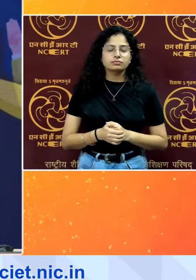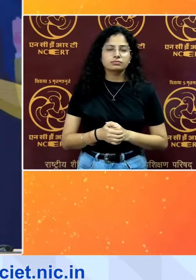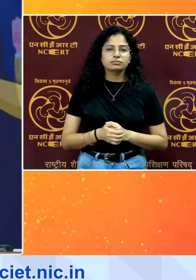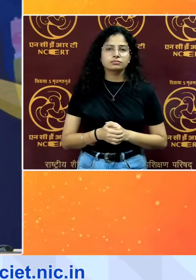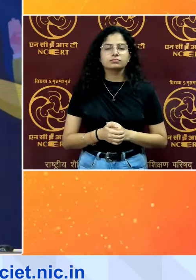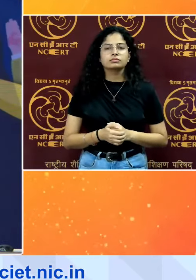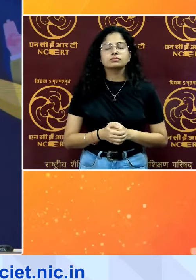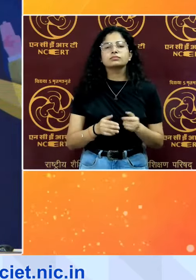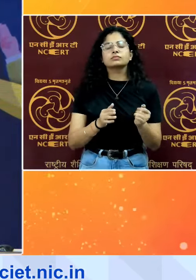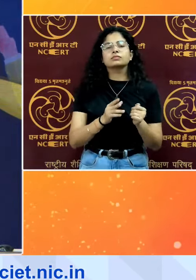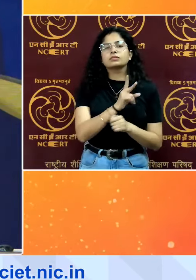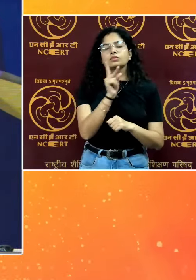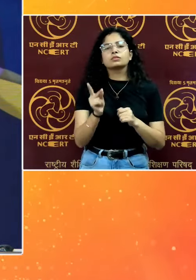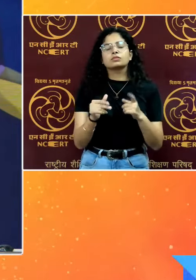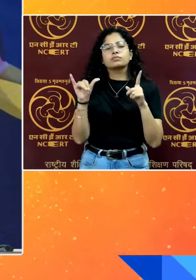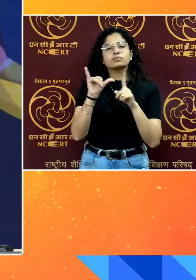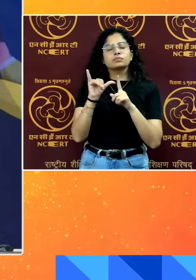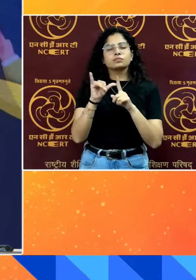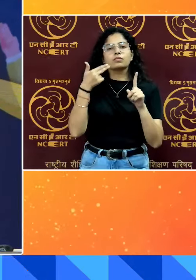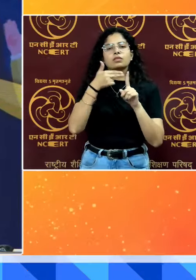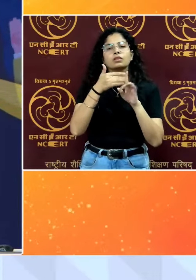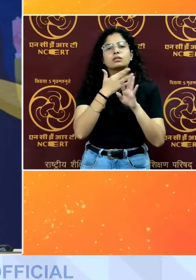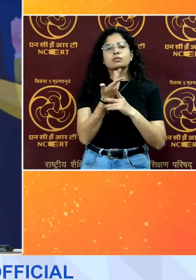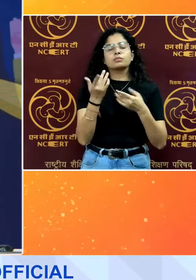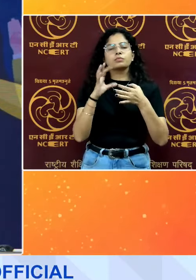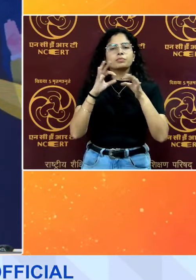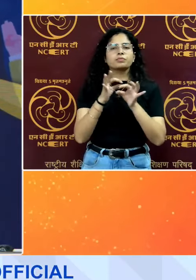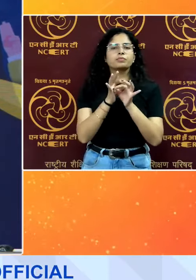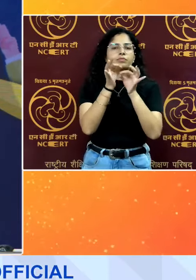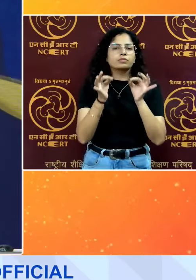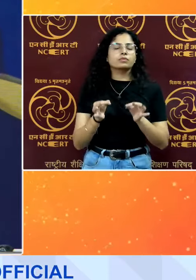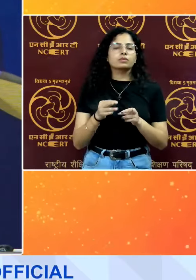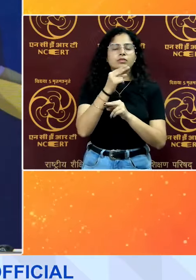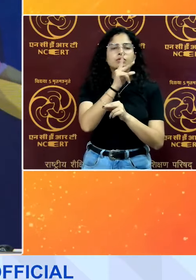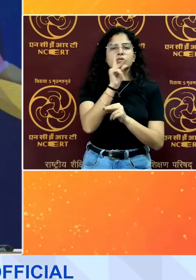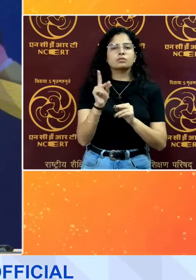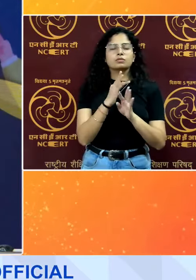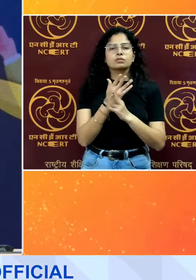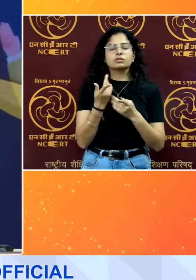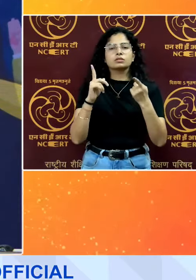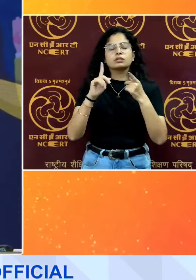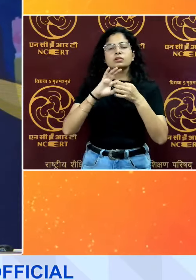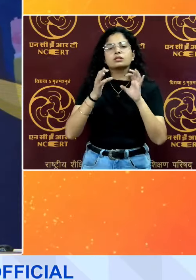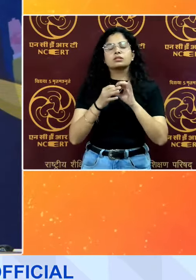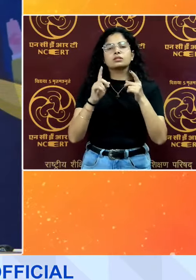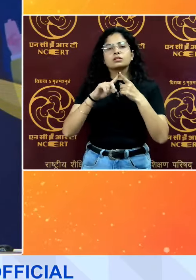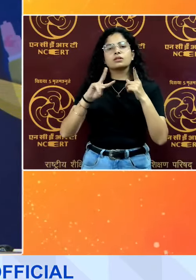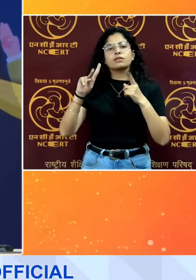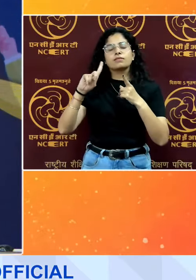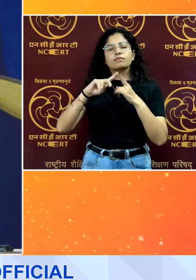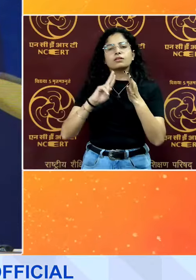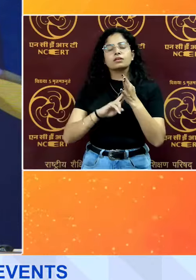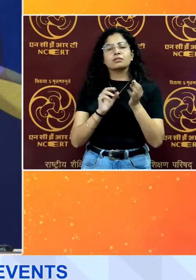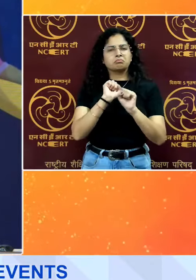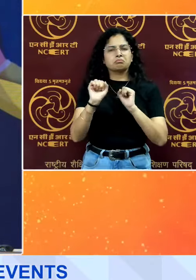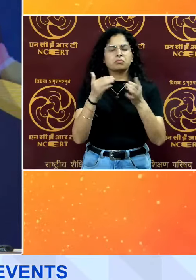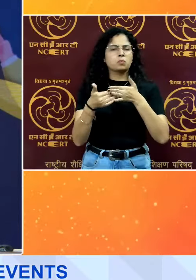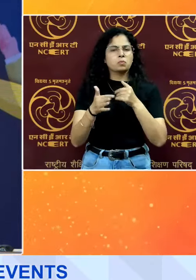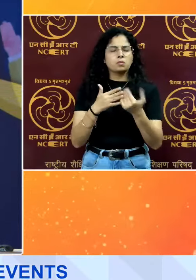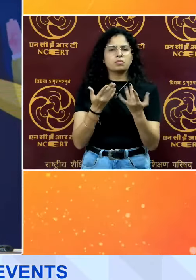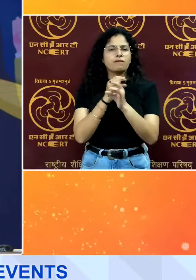dth.isl31@ciet.nic.in, and on our YouTube handle NCERT Official and NCERT Events, you can send us your questions, suggestions